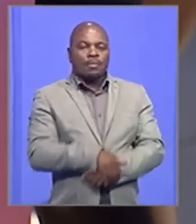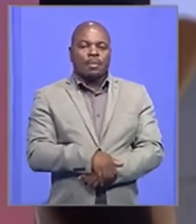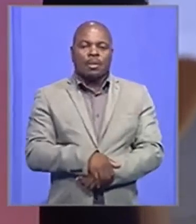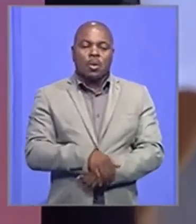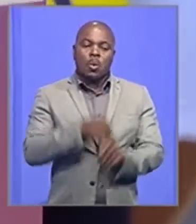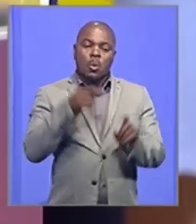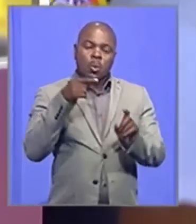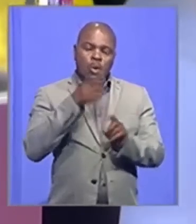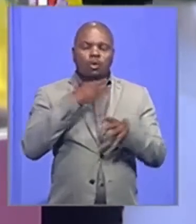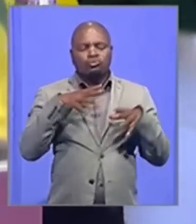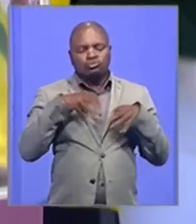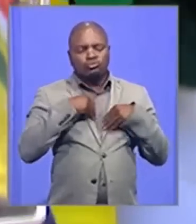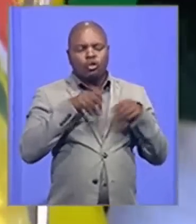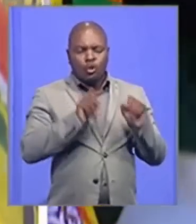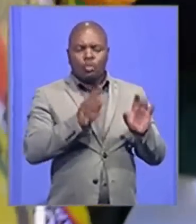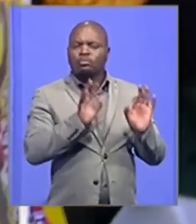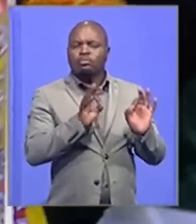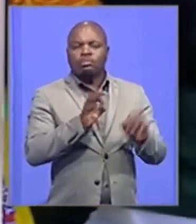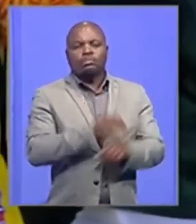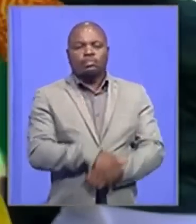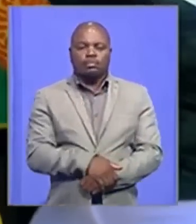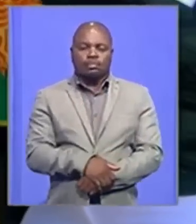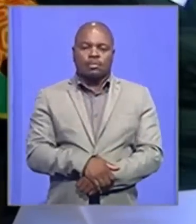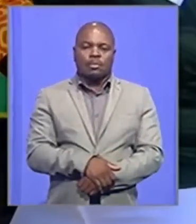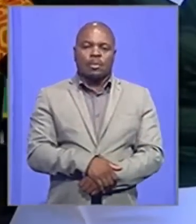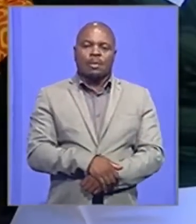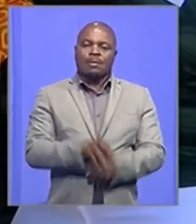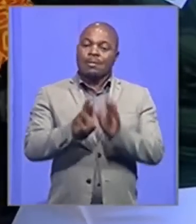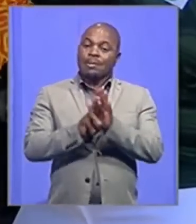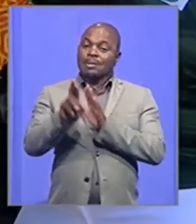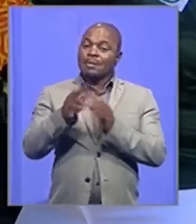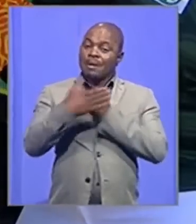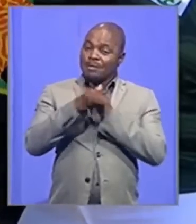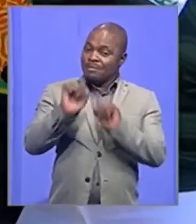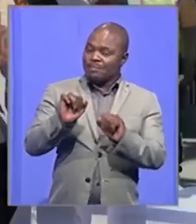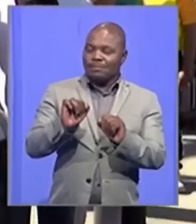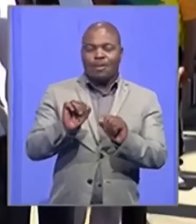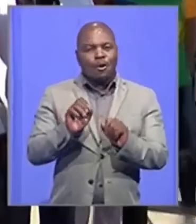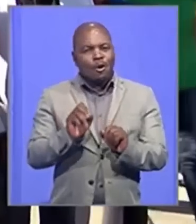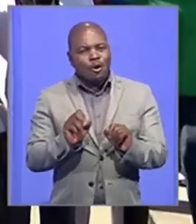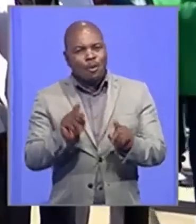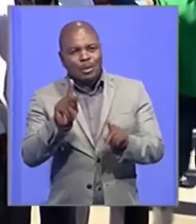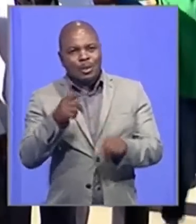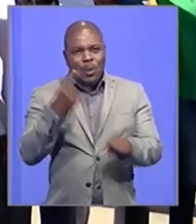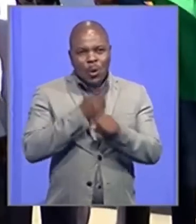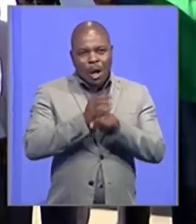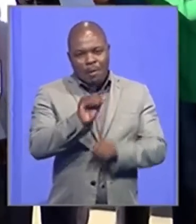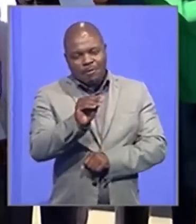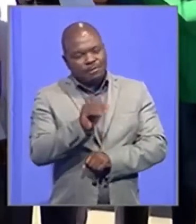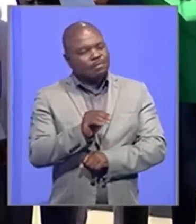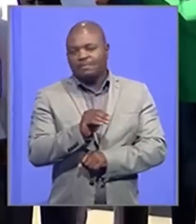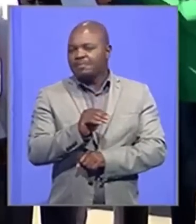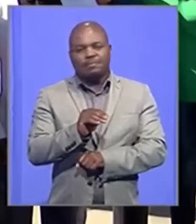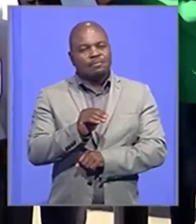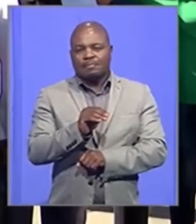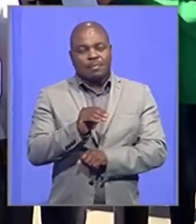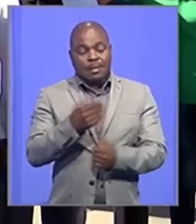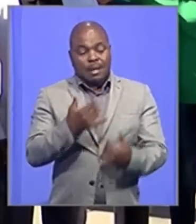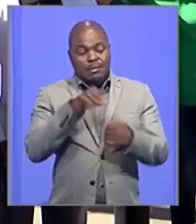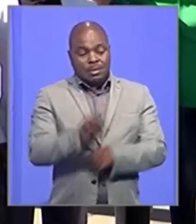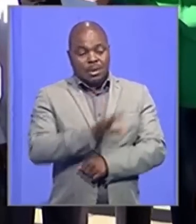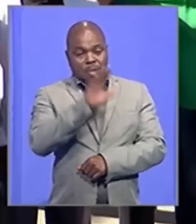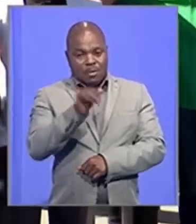amogetse tshono eno ka diatla tsoopedi. To represent your country, it's not an opportunity that come that often. So, and especially having it in South